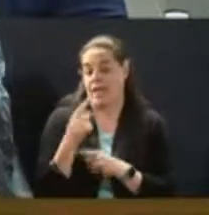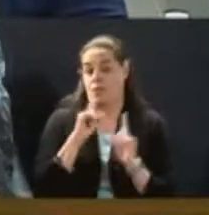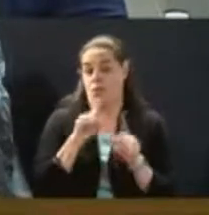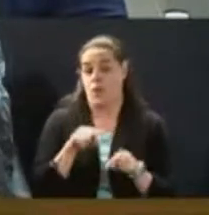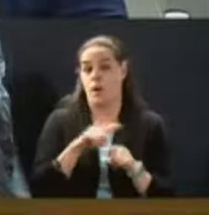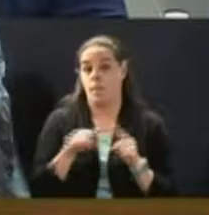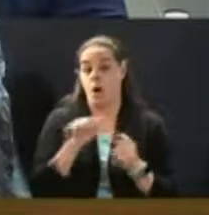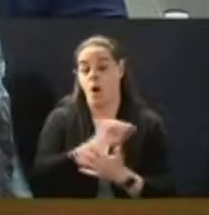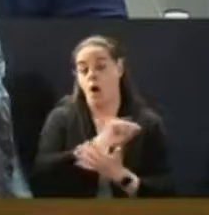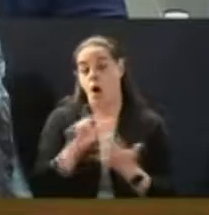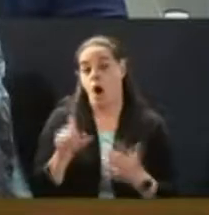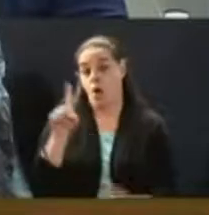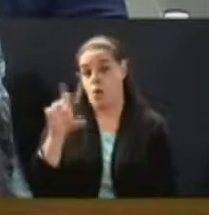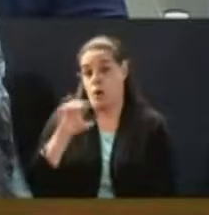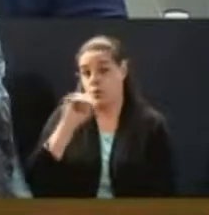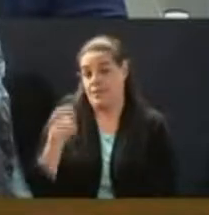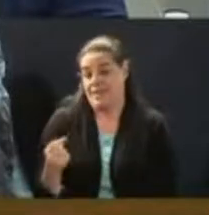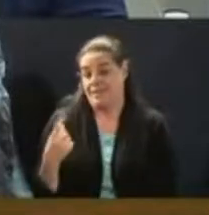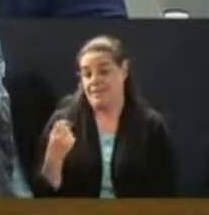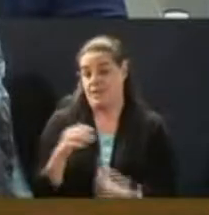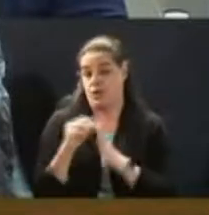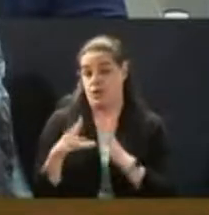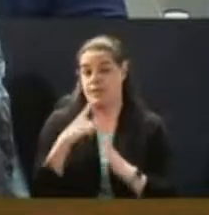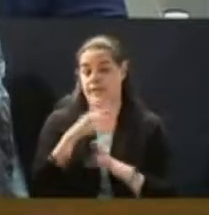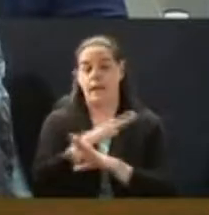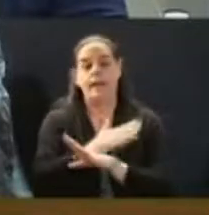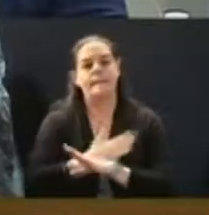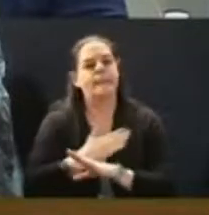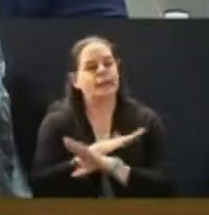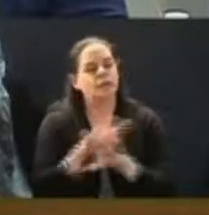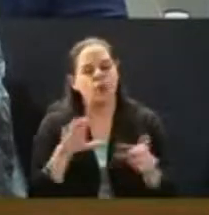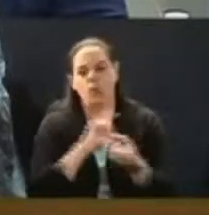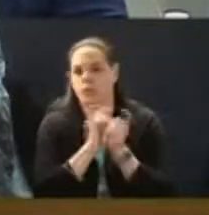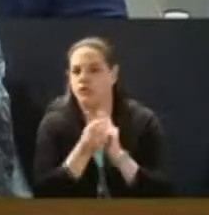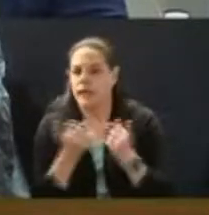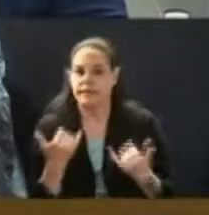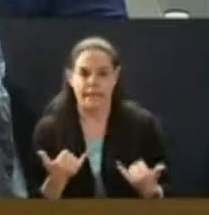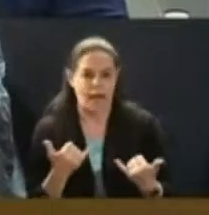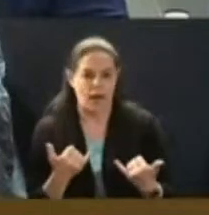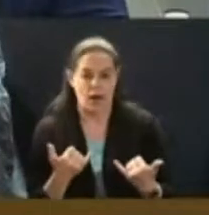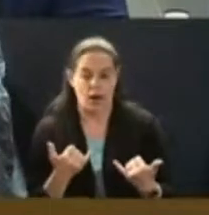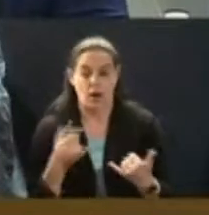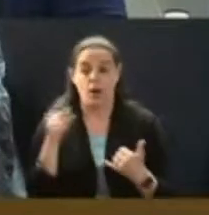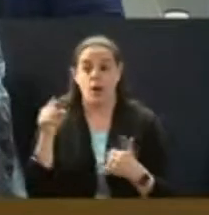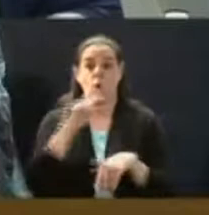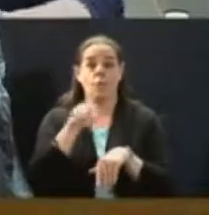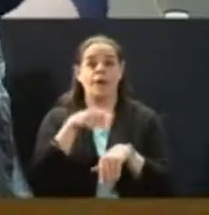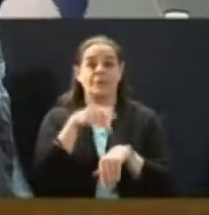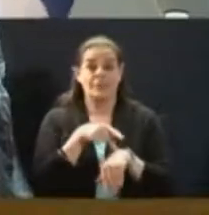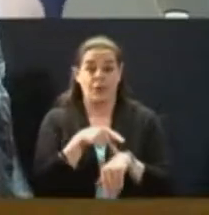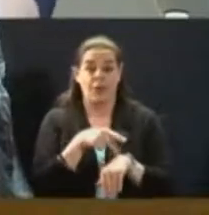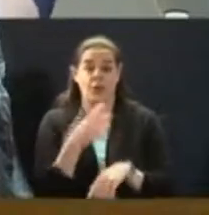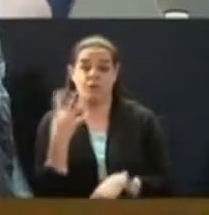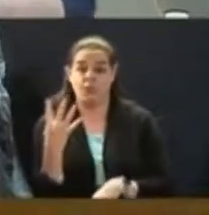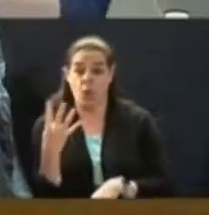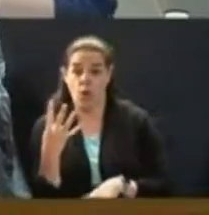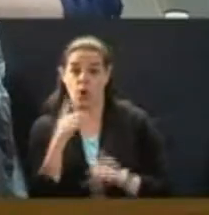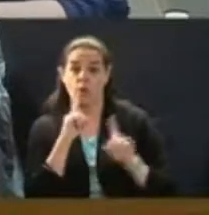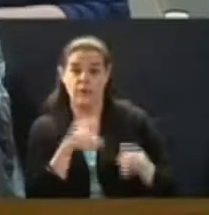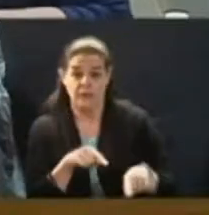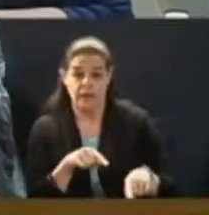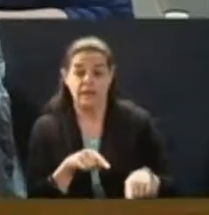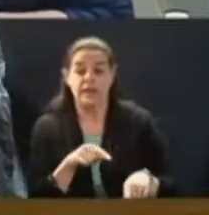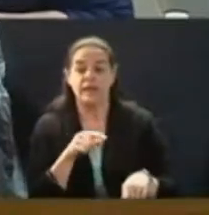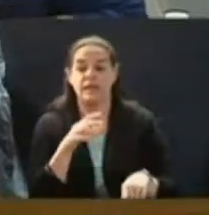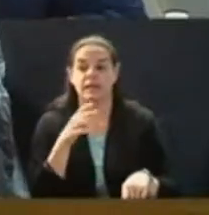responded, but all 100% of them said, please don't change this right now. Principals, 4 of them reached out